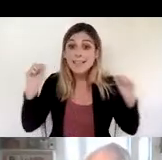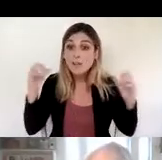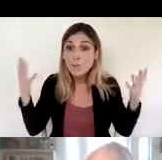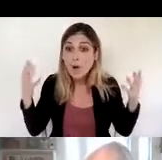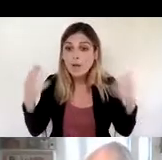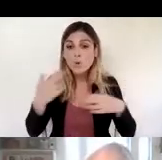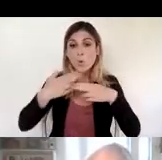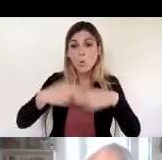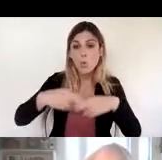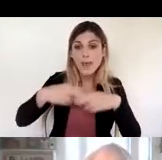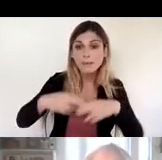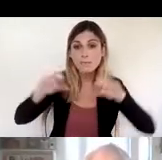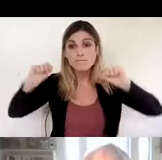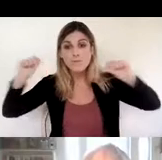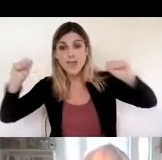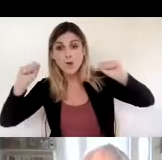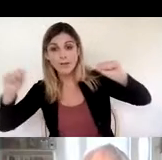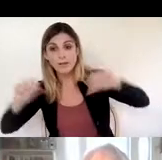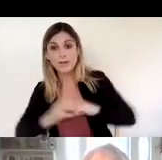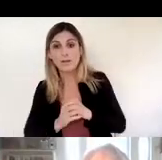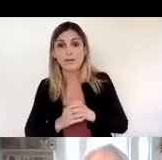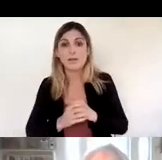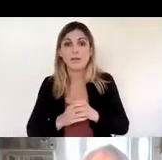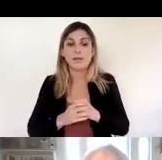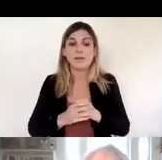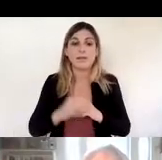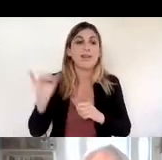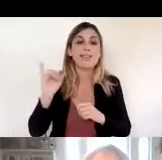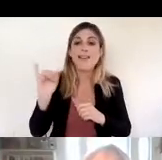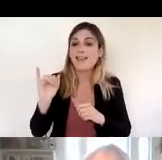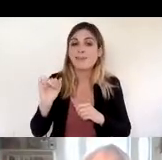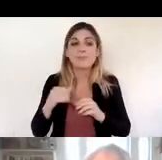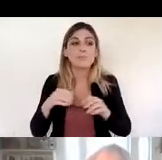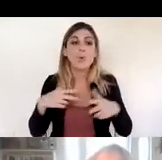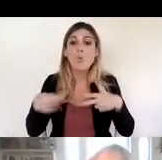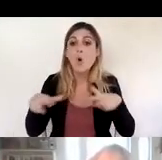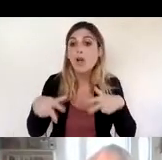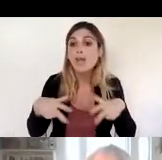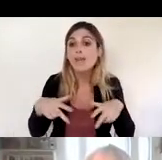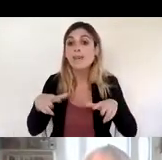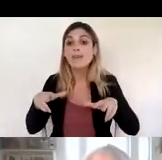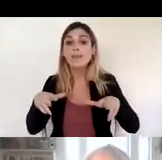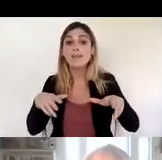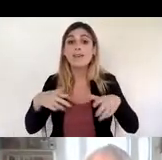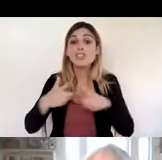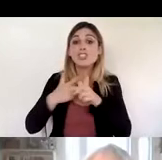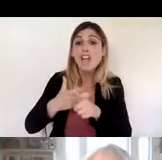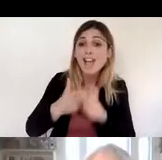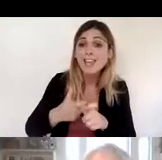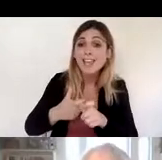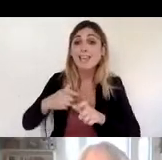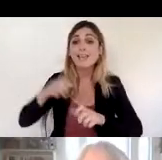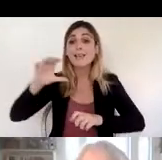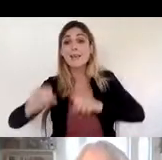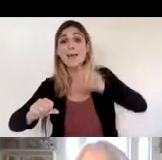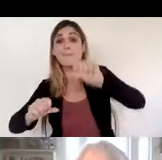of exercise that works against gravity, like walking, hiking, jogging, climbing stairs, tennis, and dancing.